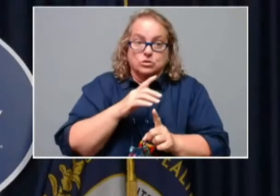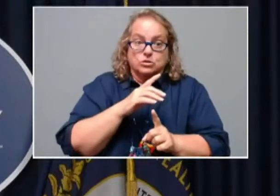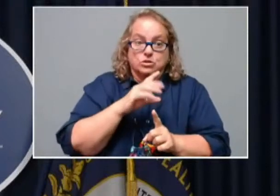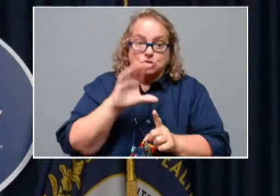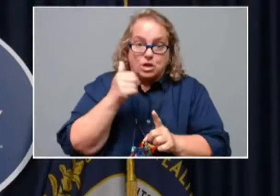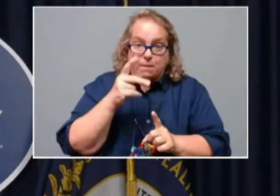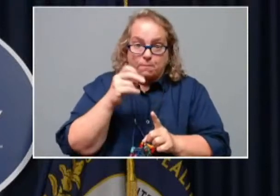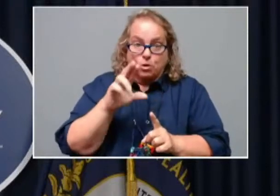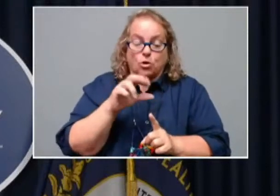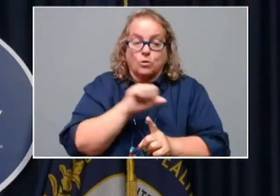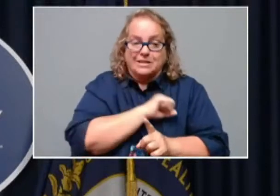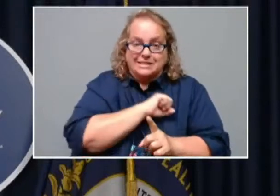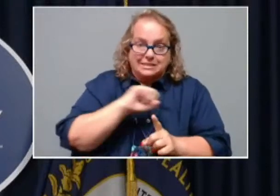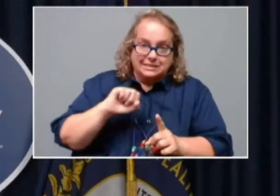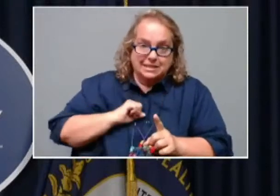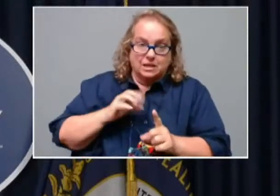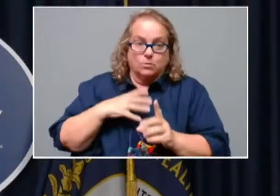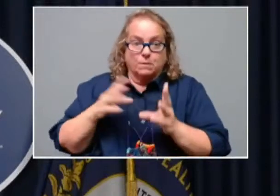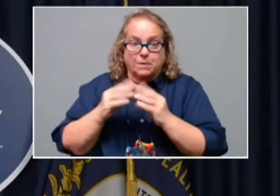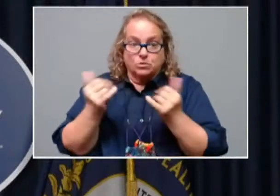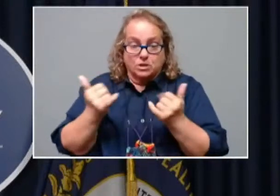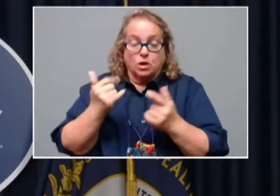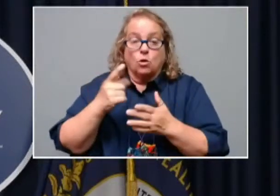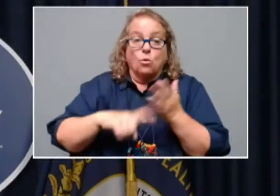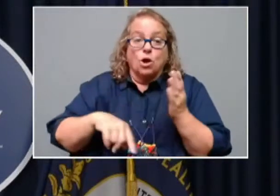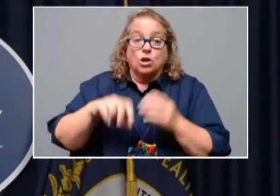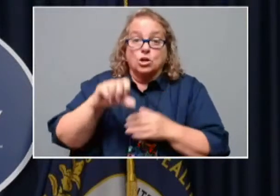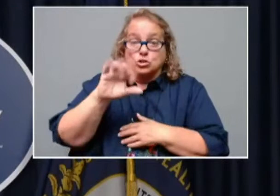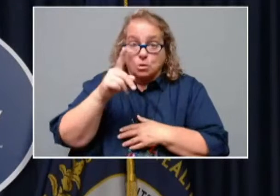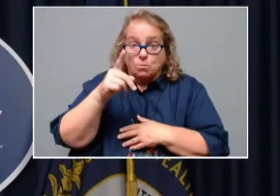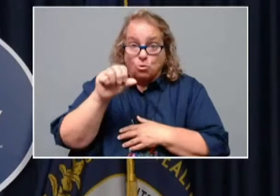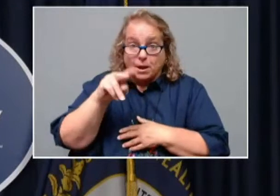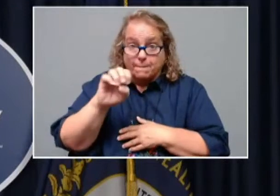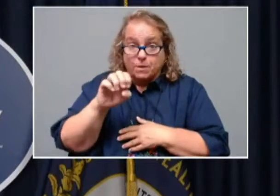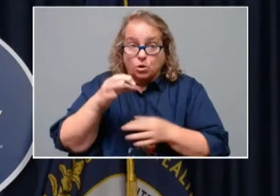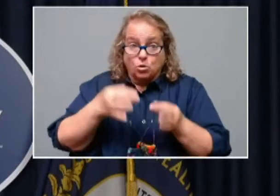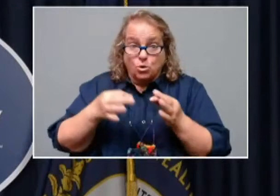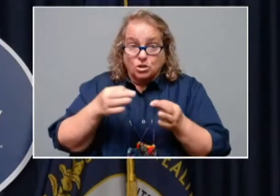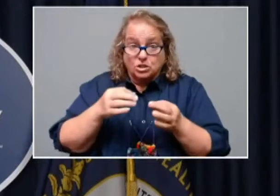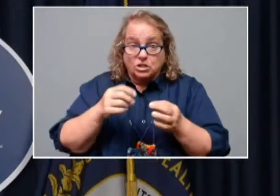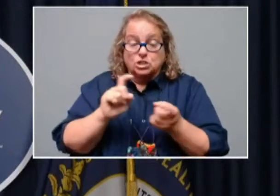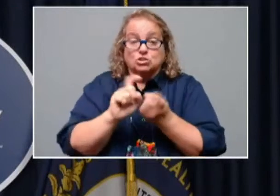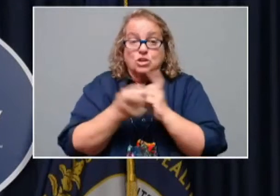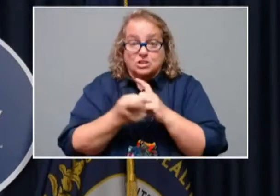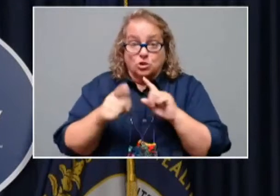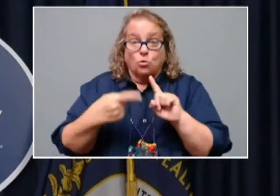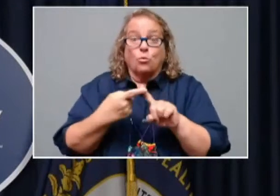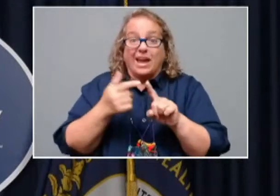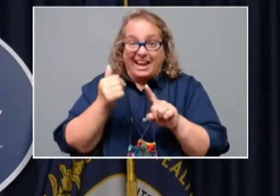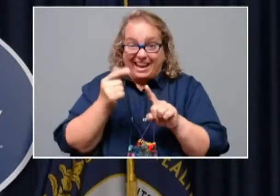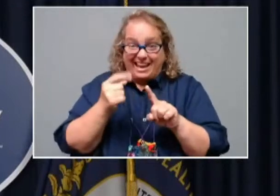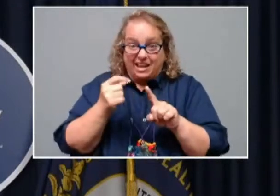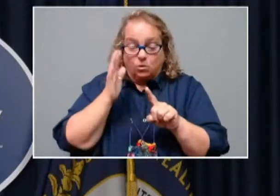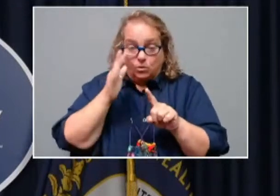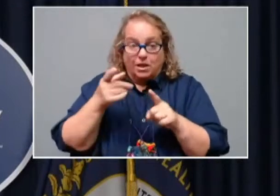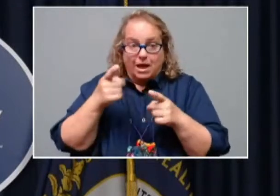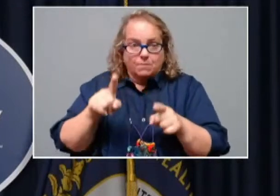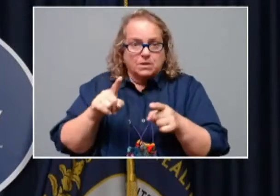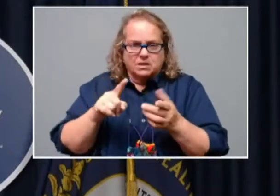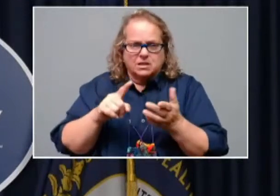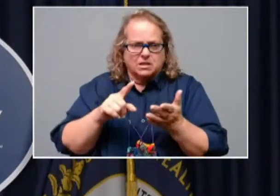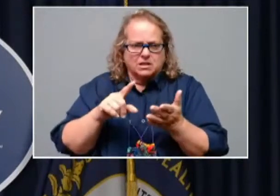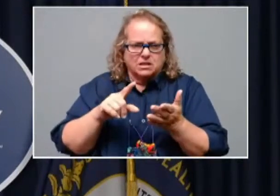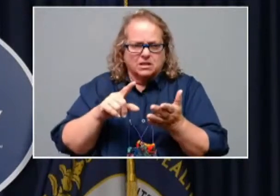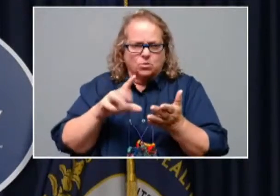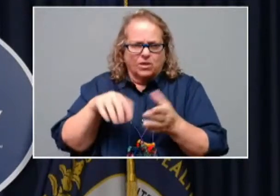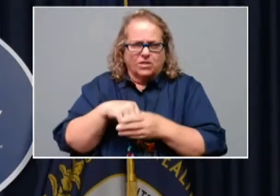Senate. Here's what the Supreme Court decision changes when it goes into effect, which will happen sometime in the next 20 days,